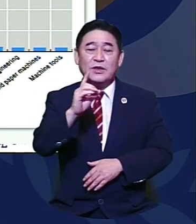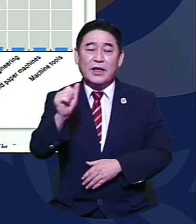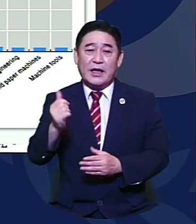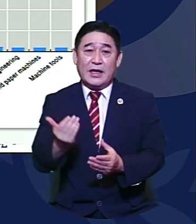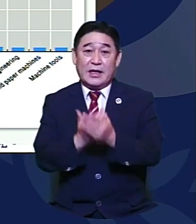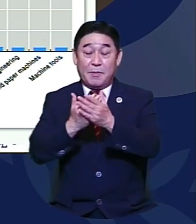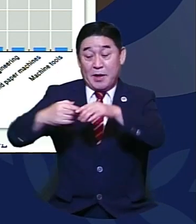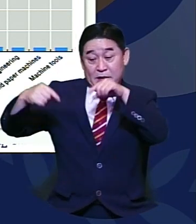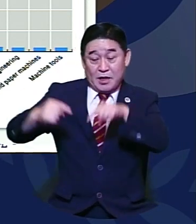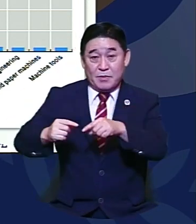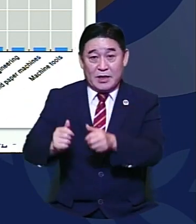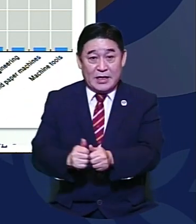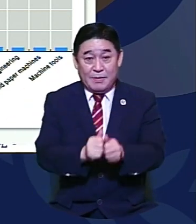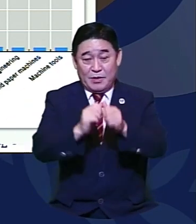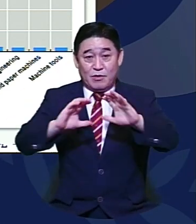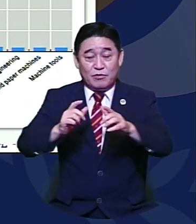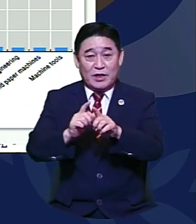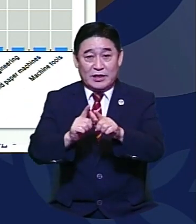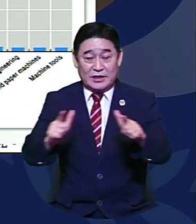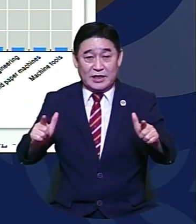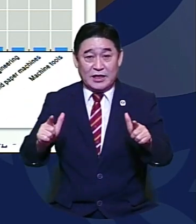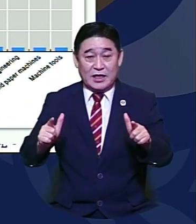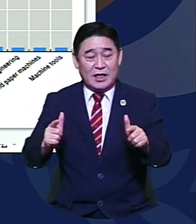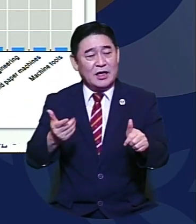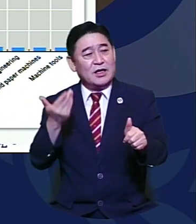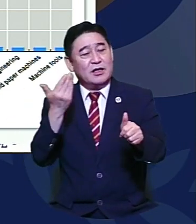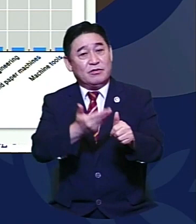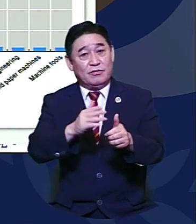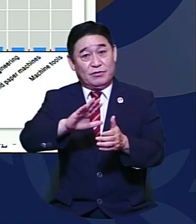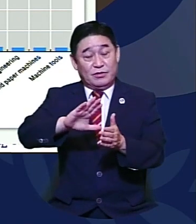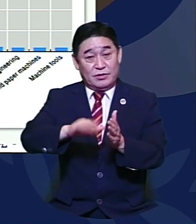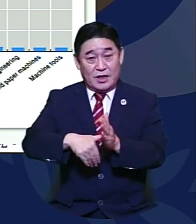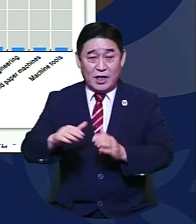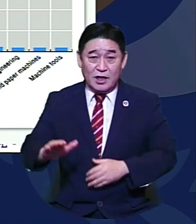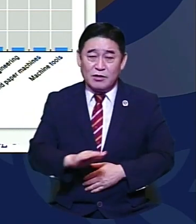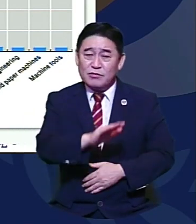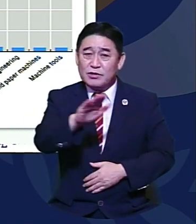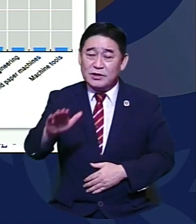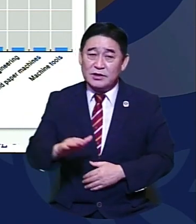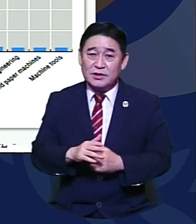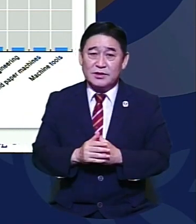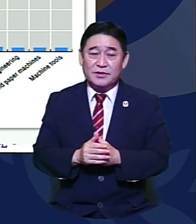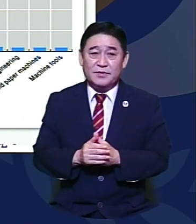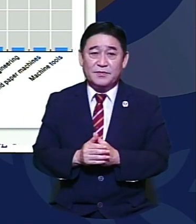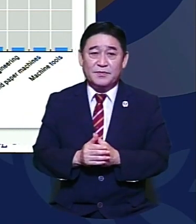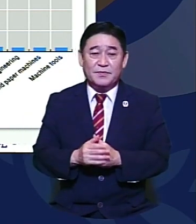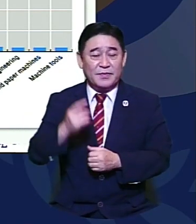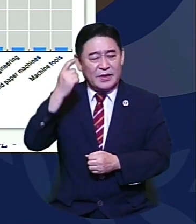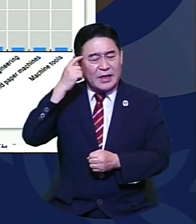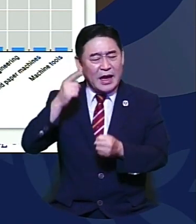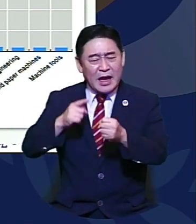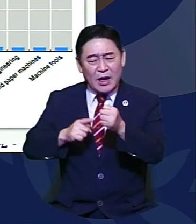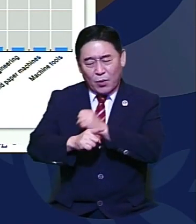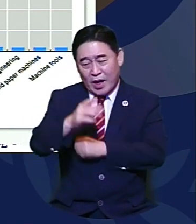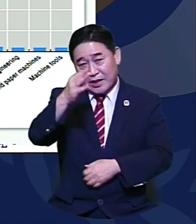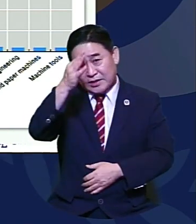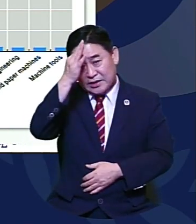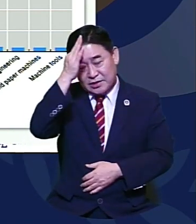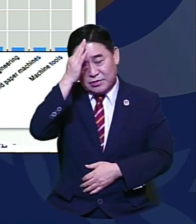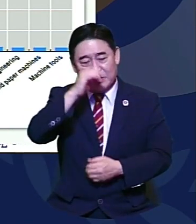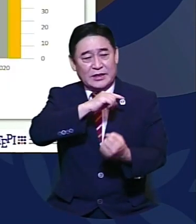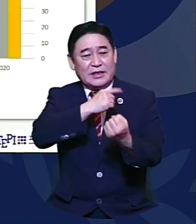developing countries, our partner countries, we also provide assistance to the science and technology capacity